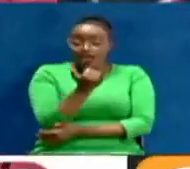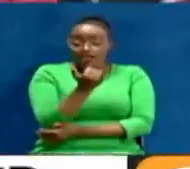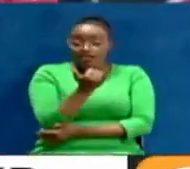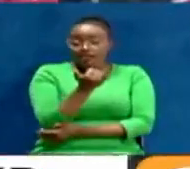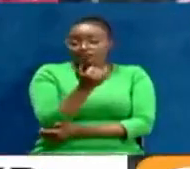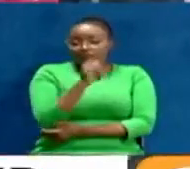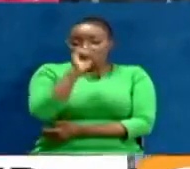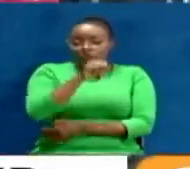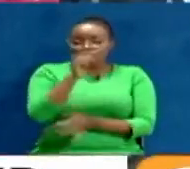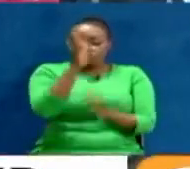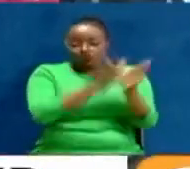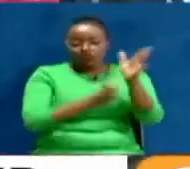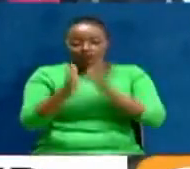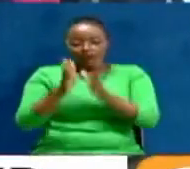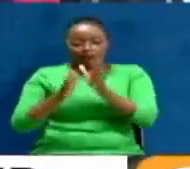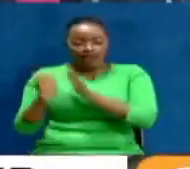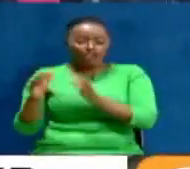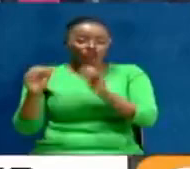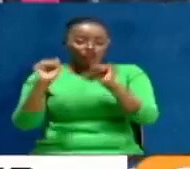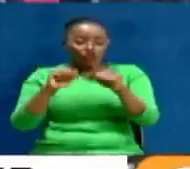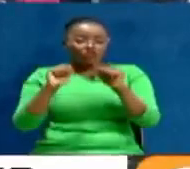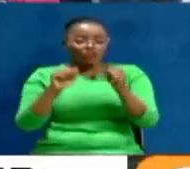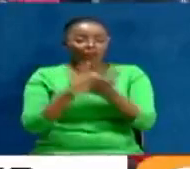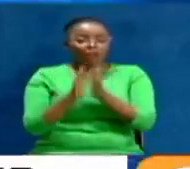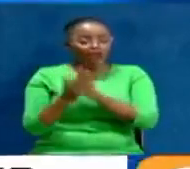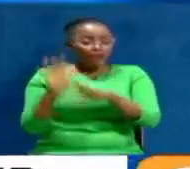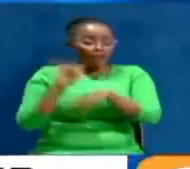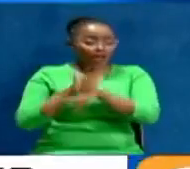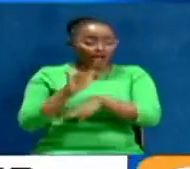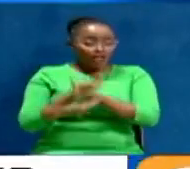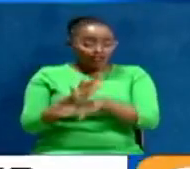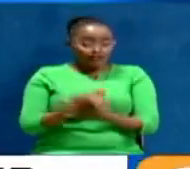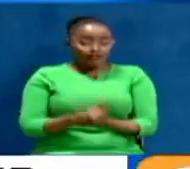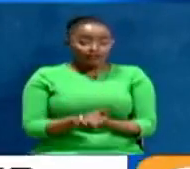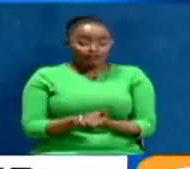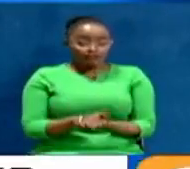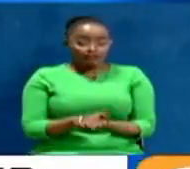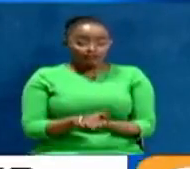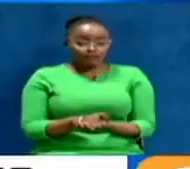maandalizi ikue mapema.